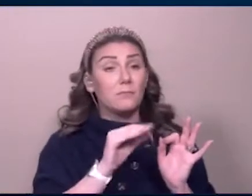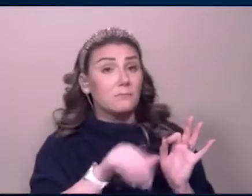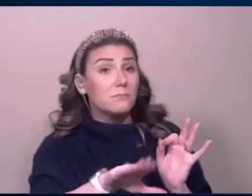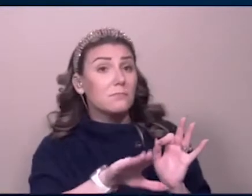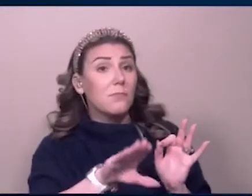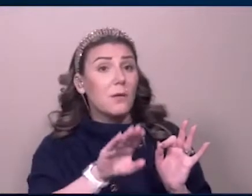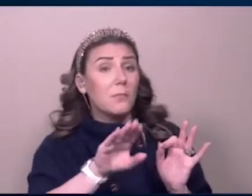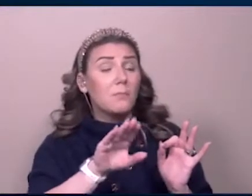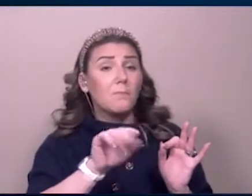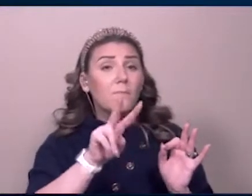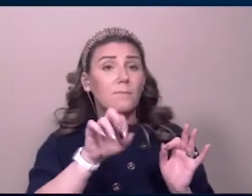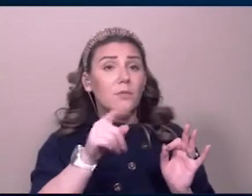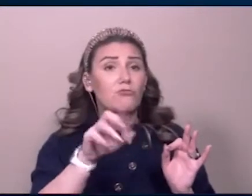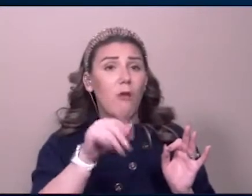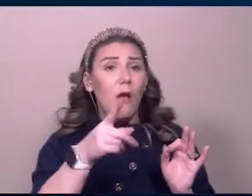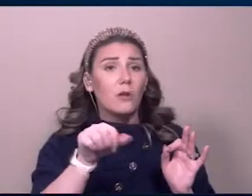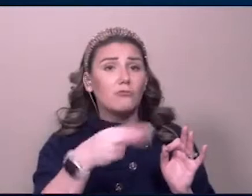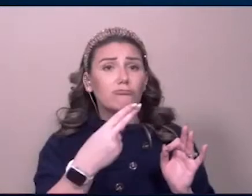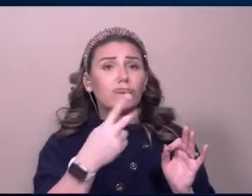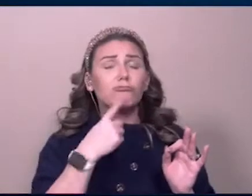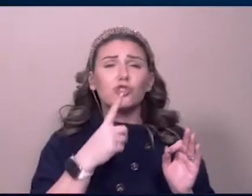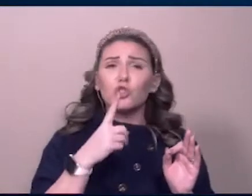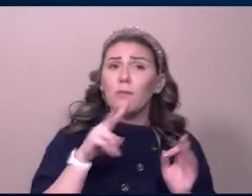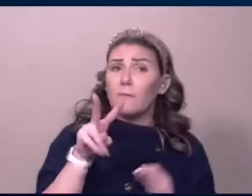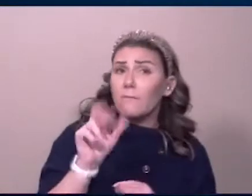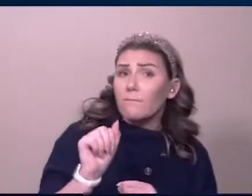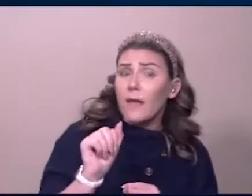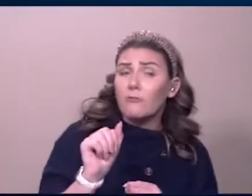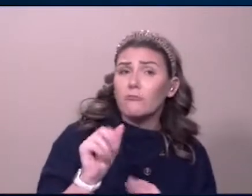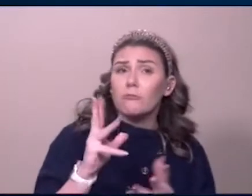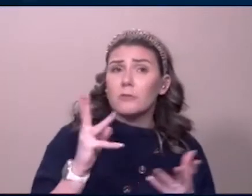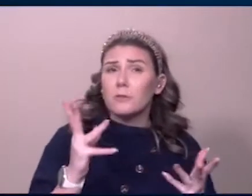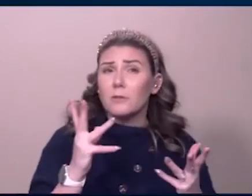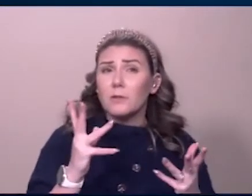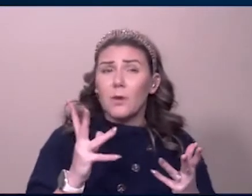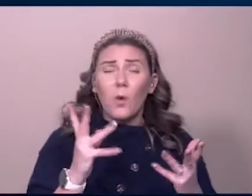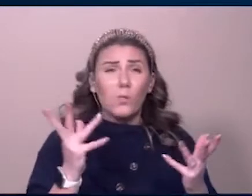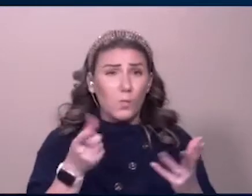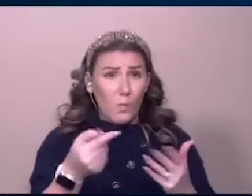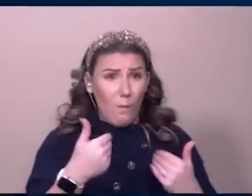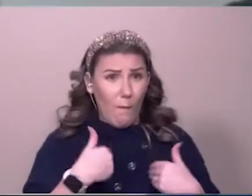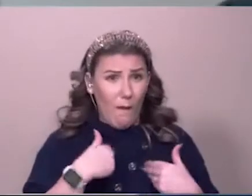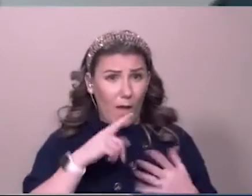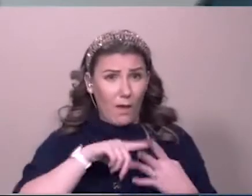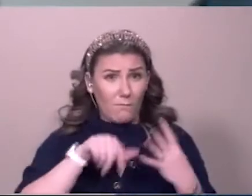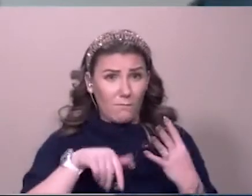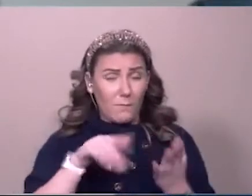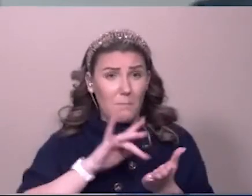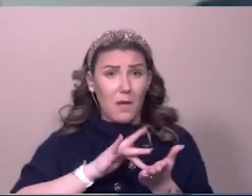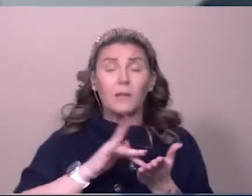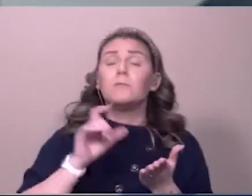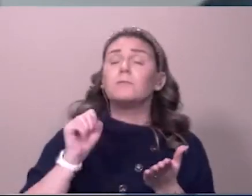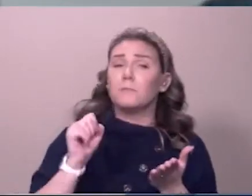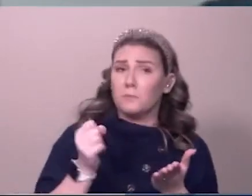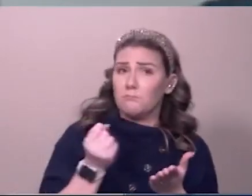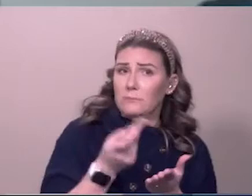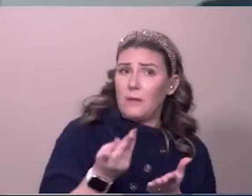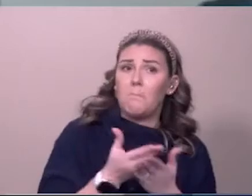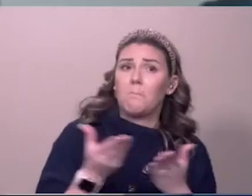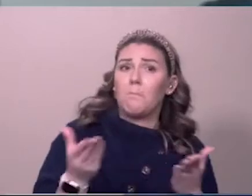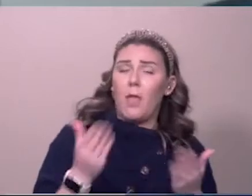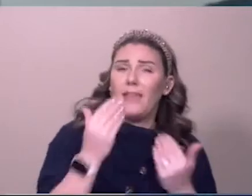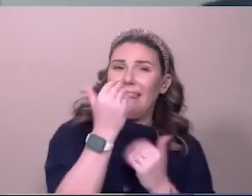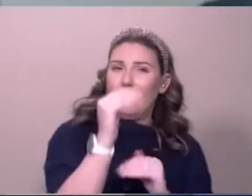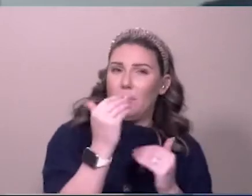VA for our veterans? Supply of sotrovimab, Paxlovid, and the like. Yeah, we do have some supplies, yet limited, but